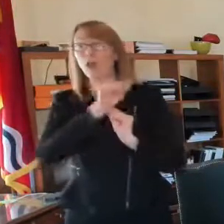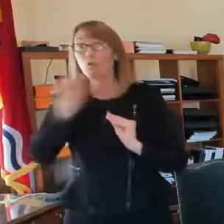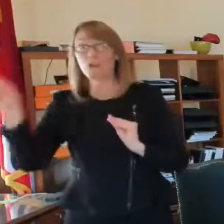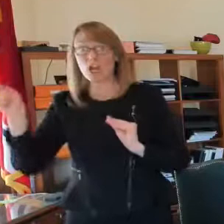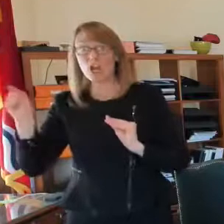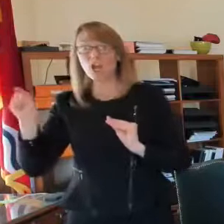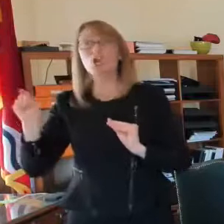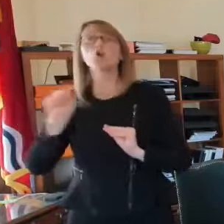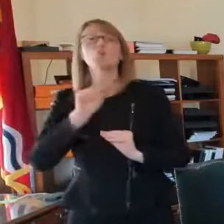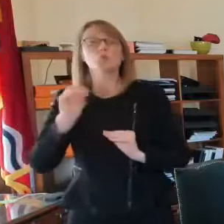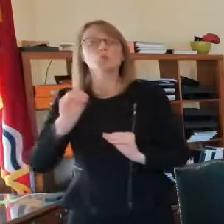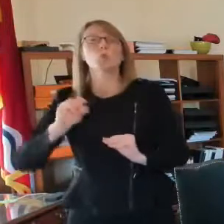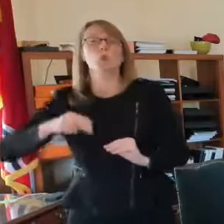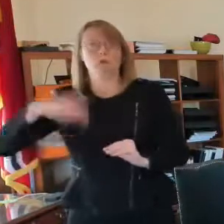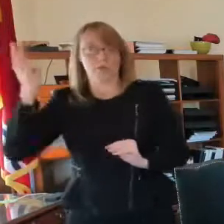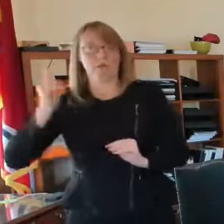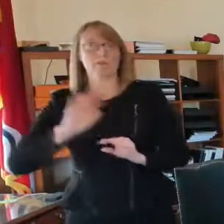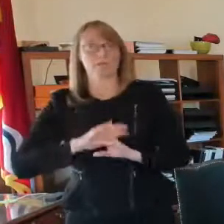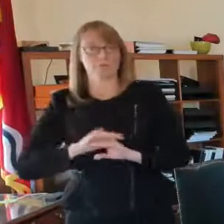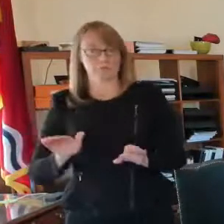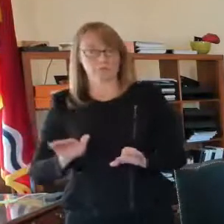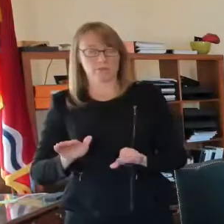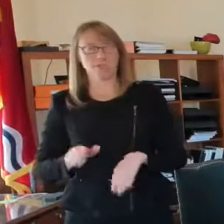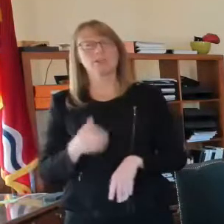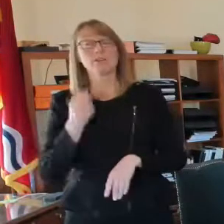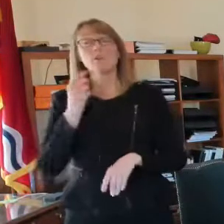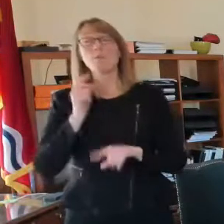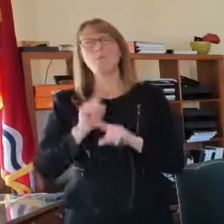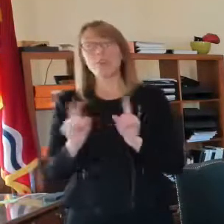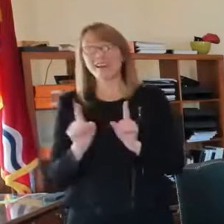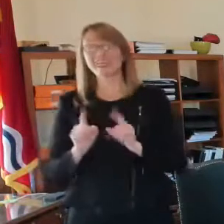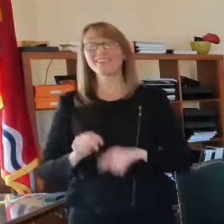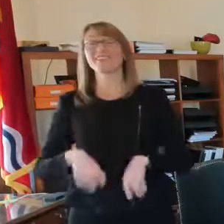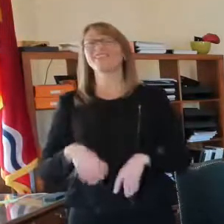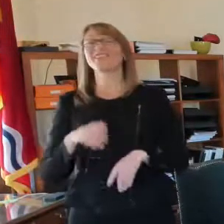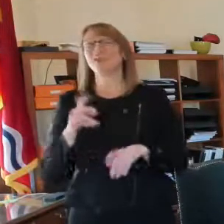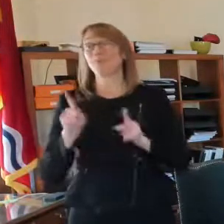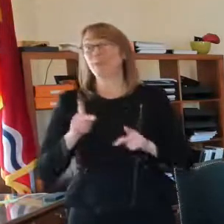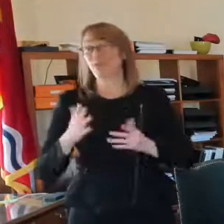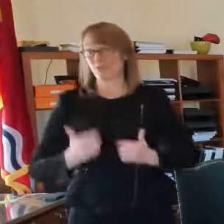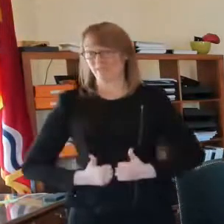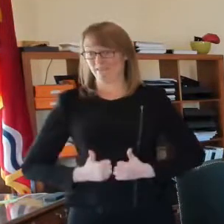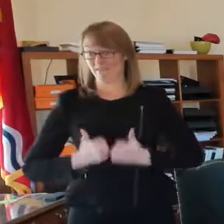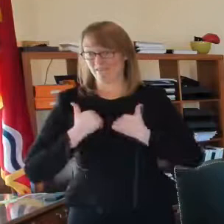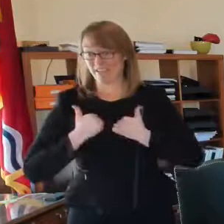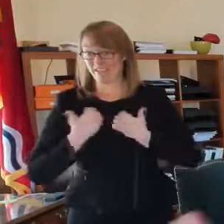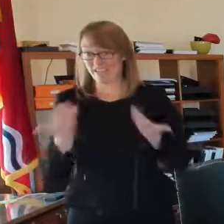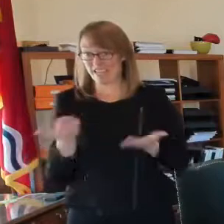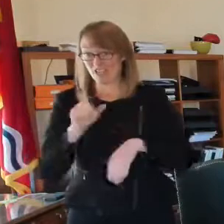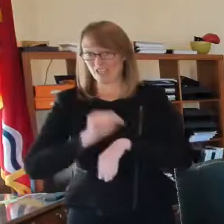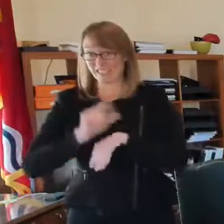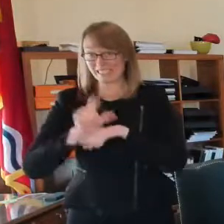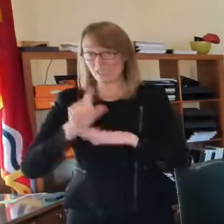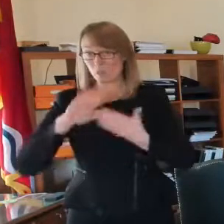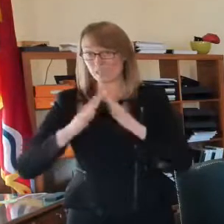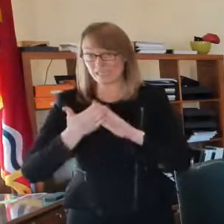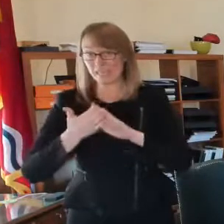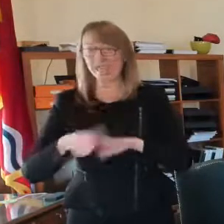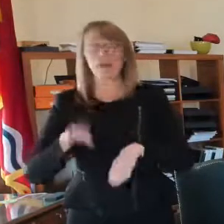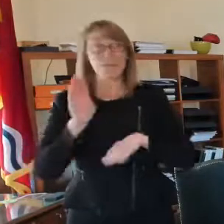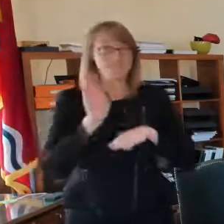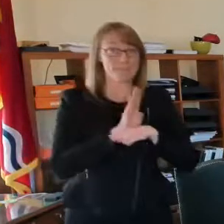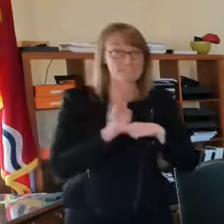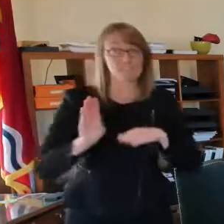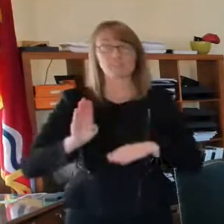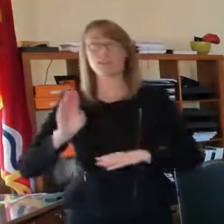Louis the residents and the businesses of the city of St. Louis have been doing a good job of following the mitigation